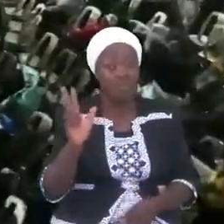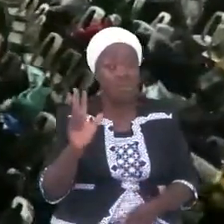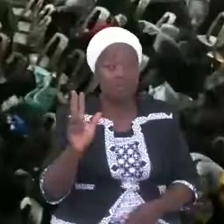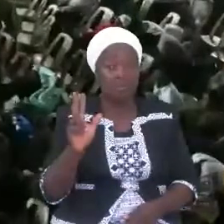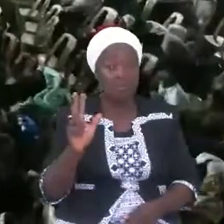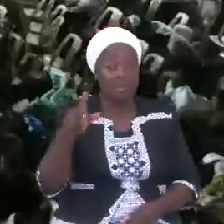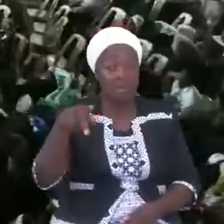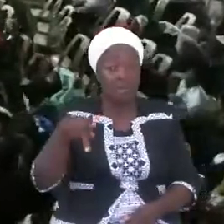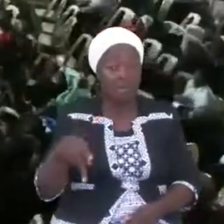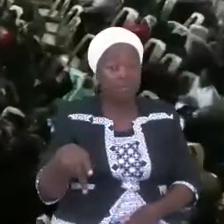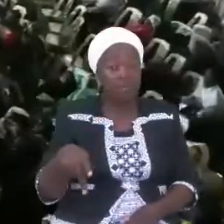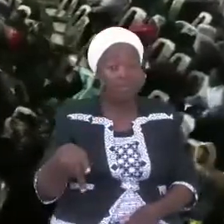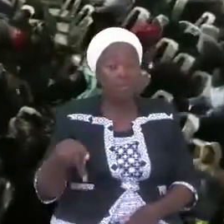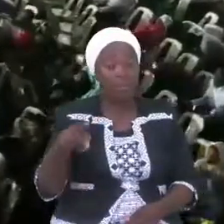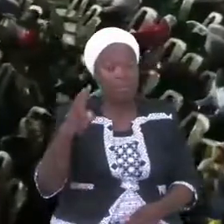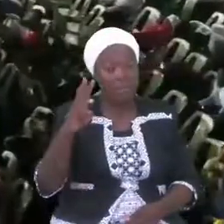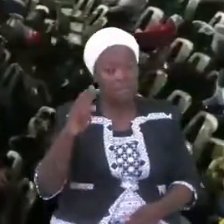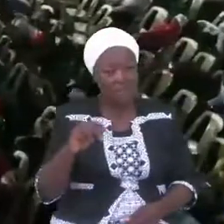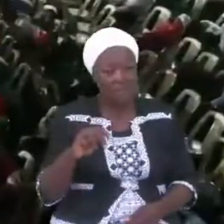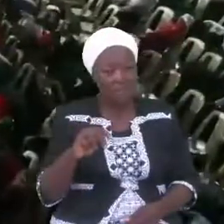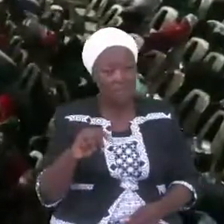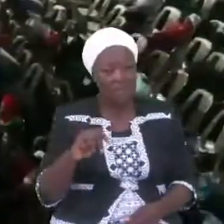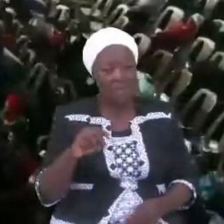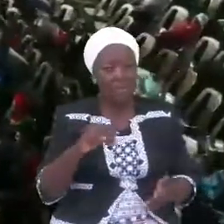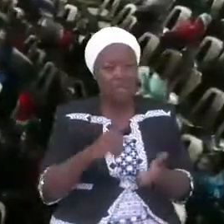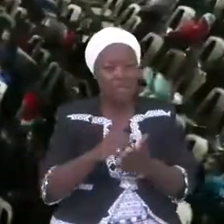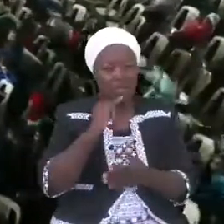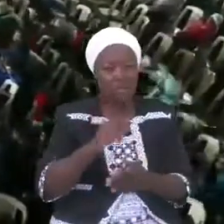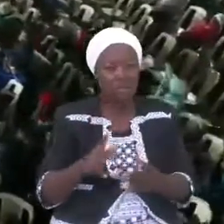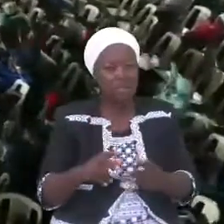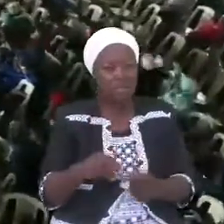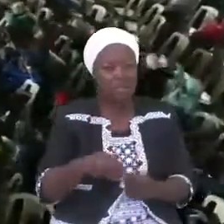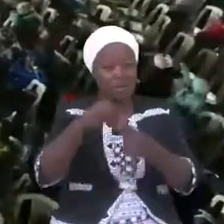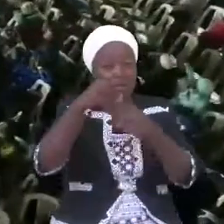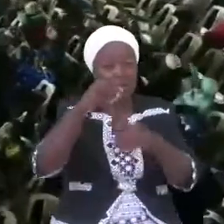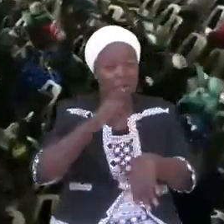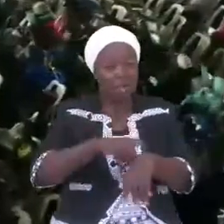their special period is for you.